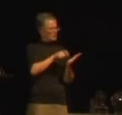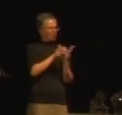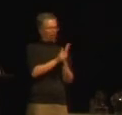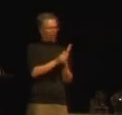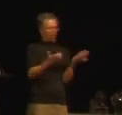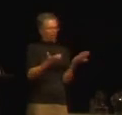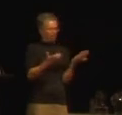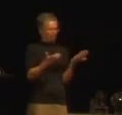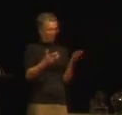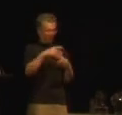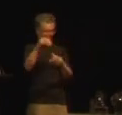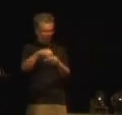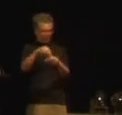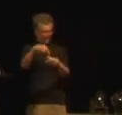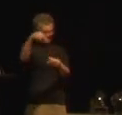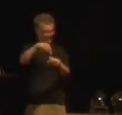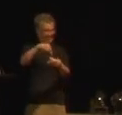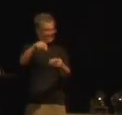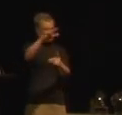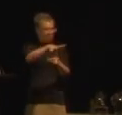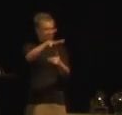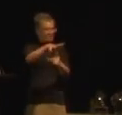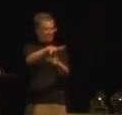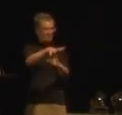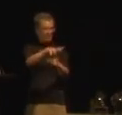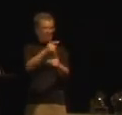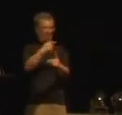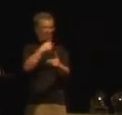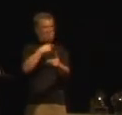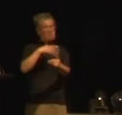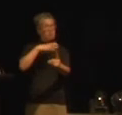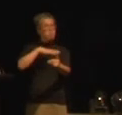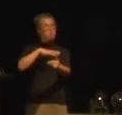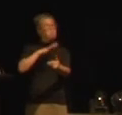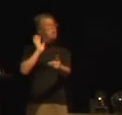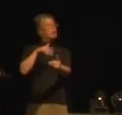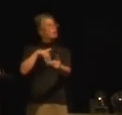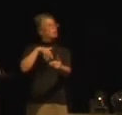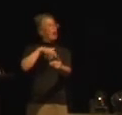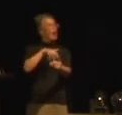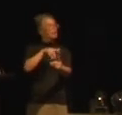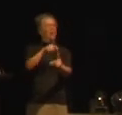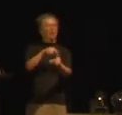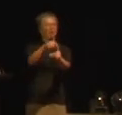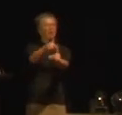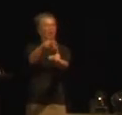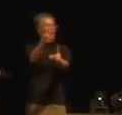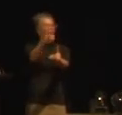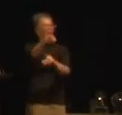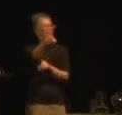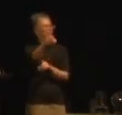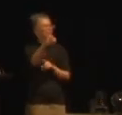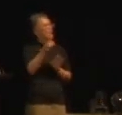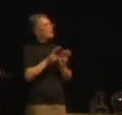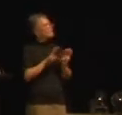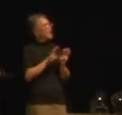out to be important, someone's been preserving it, even if it's not us. And I think that actually in the digital creators panel earlier today, there was a